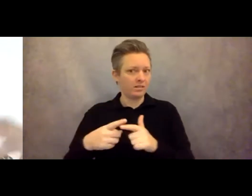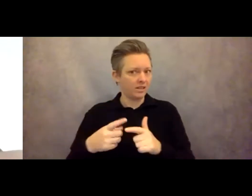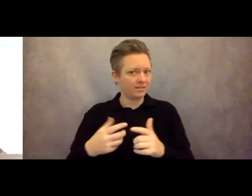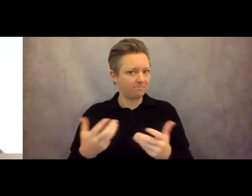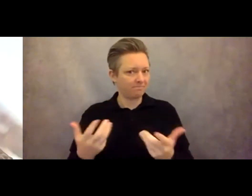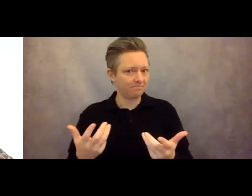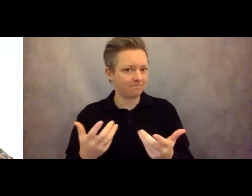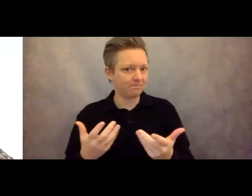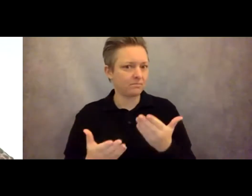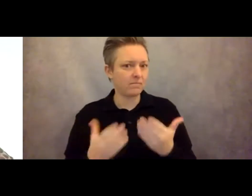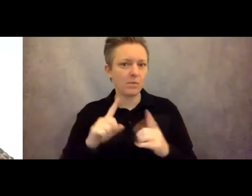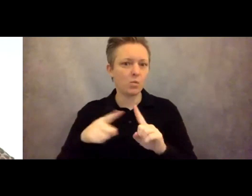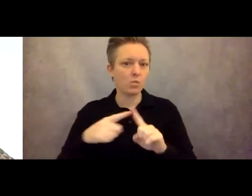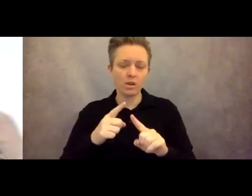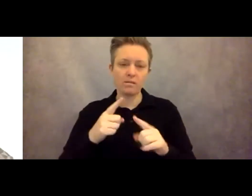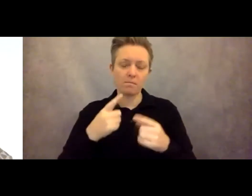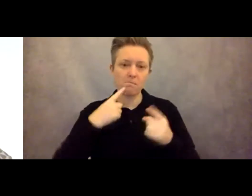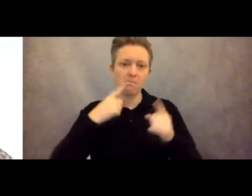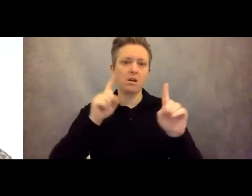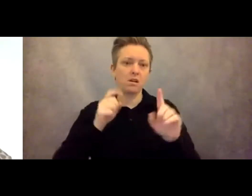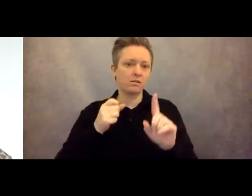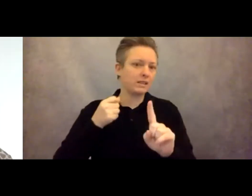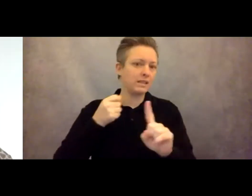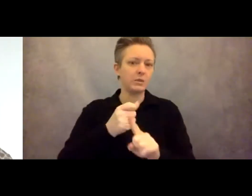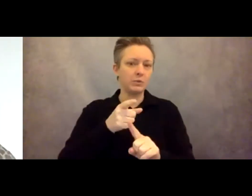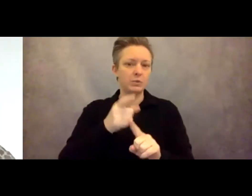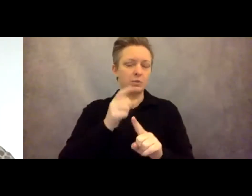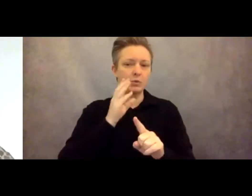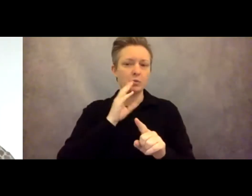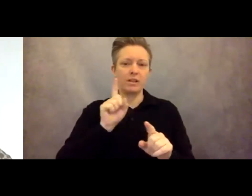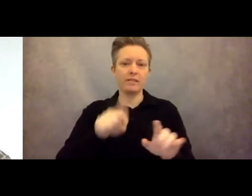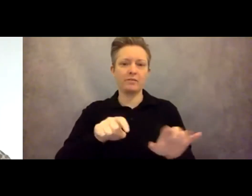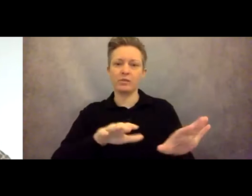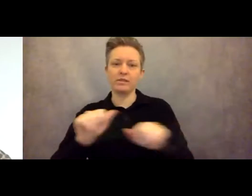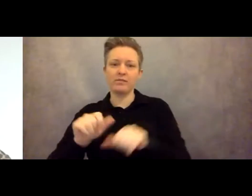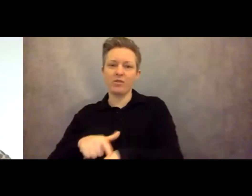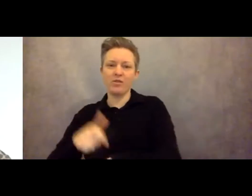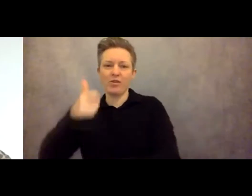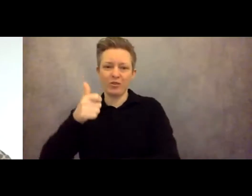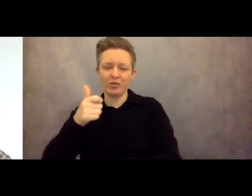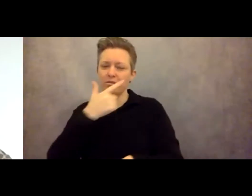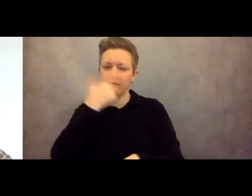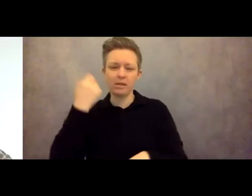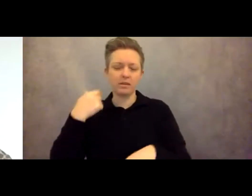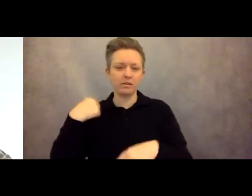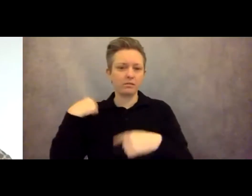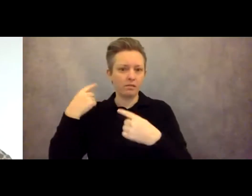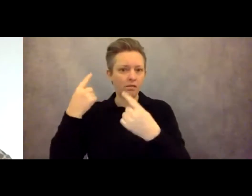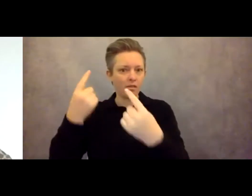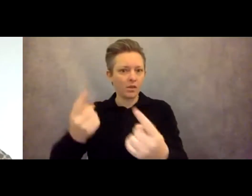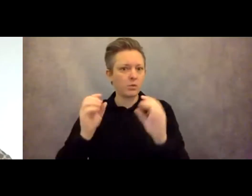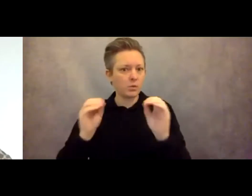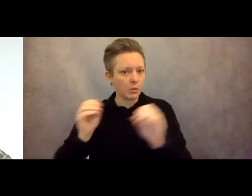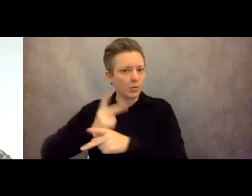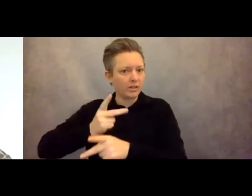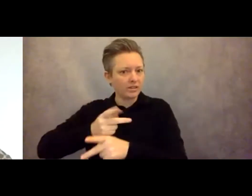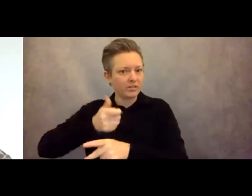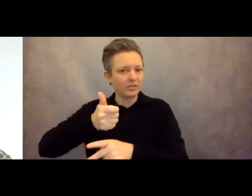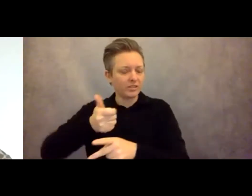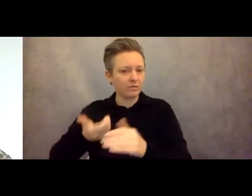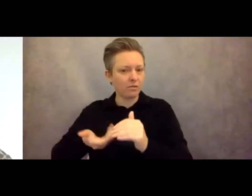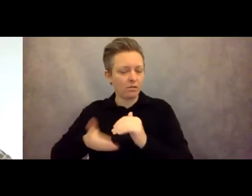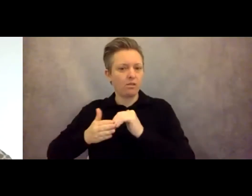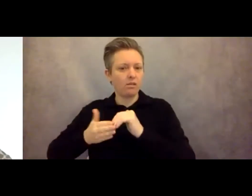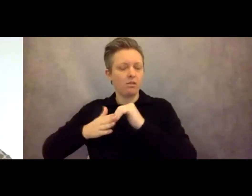anticipated, or more than you want to, because you simply just haven't taken care of yourself. So again,